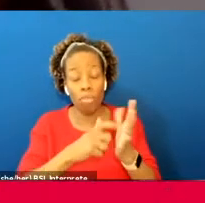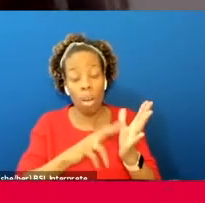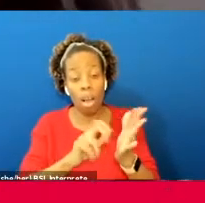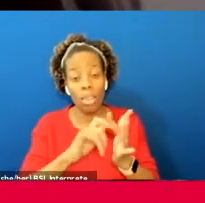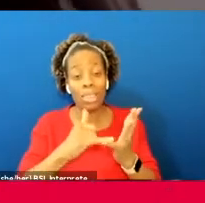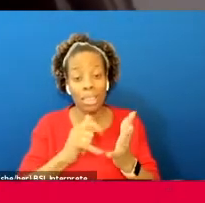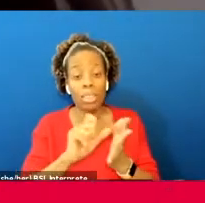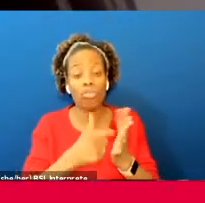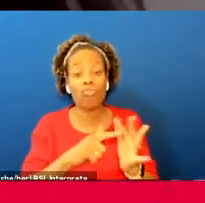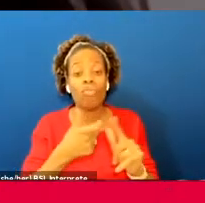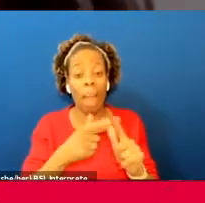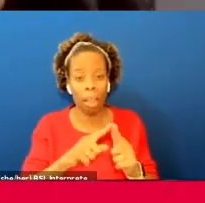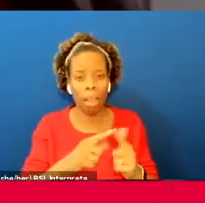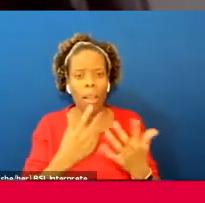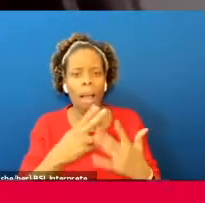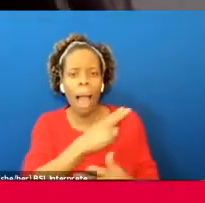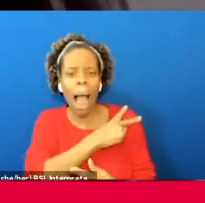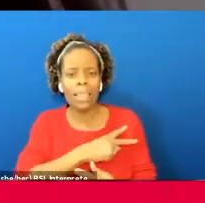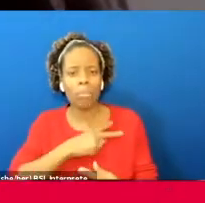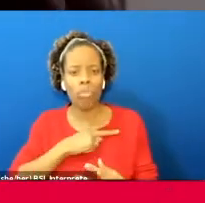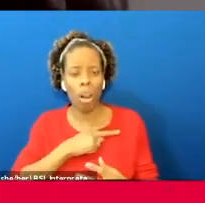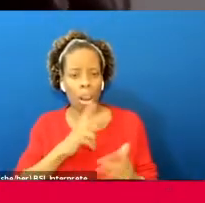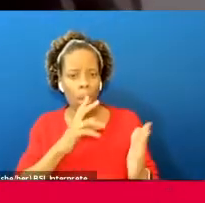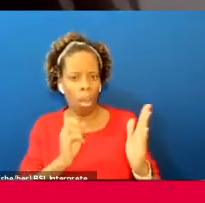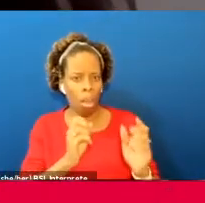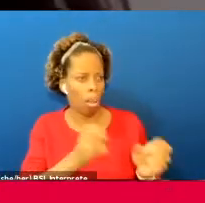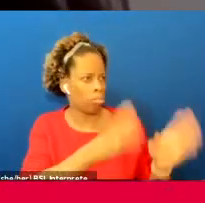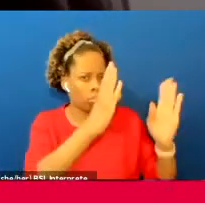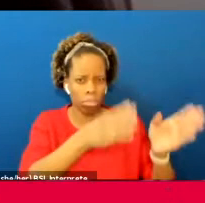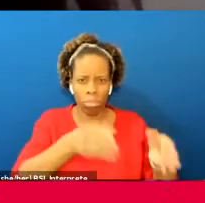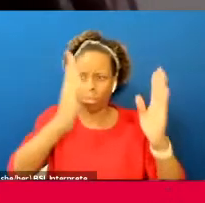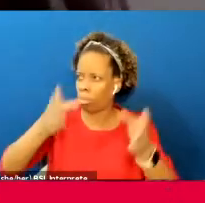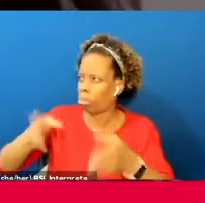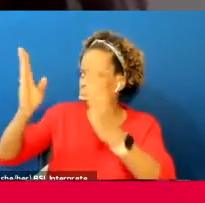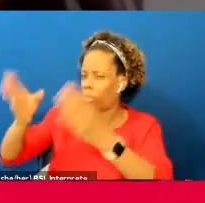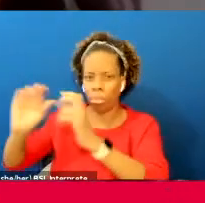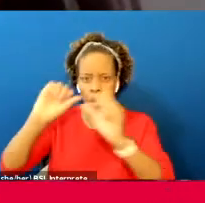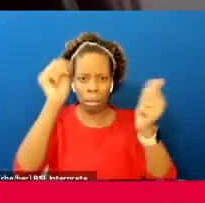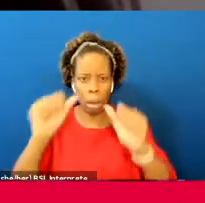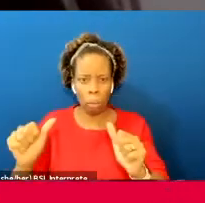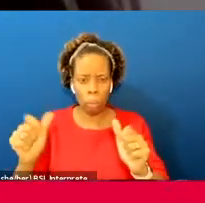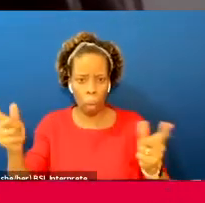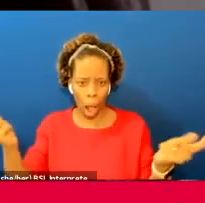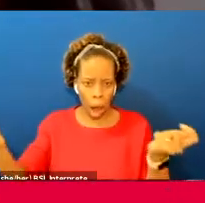that have gone since unnamed. And this was part of the fight that formed, you know, I think it's